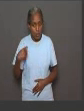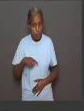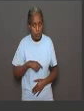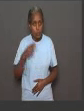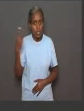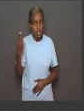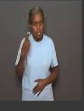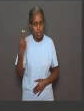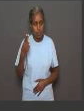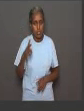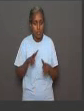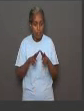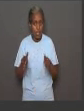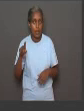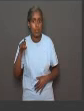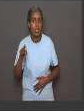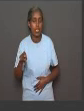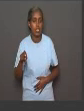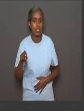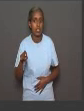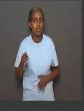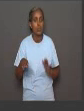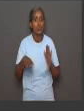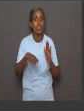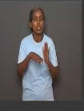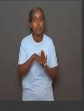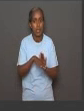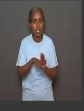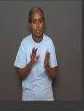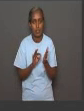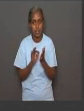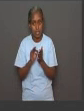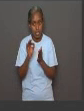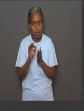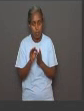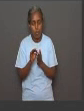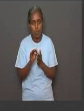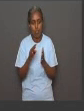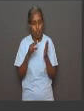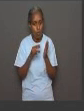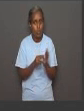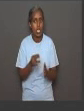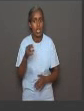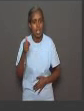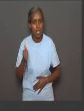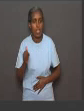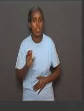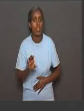use variable x to represent the number of Model